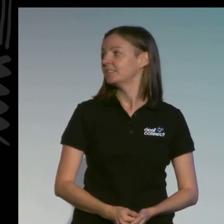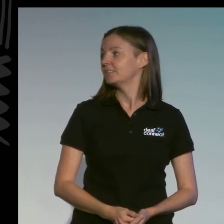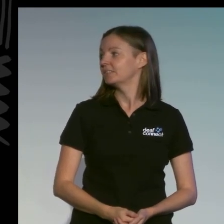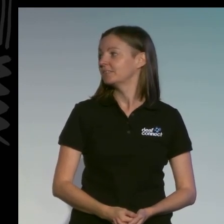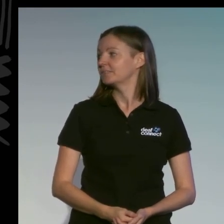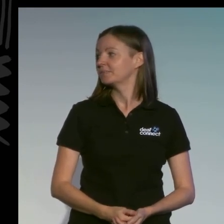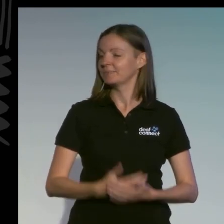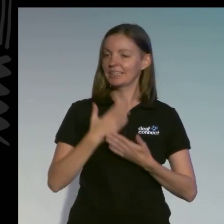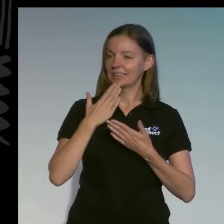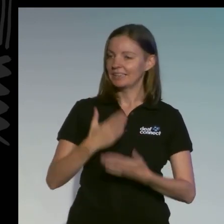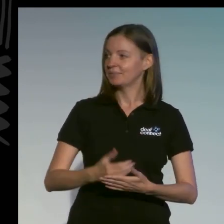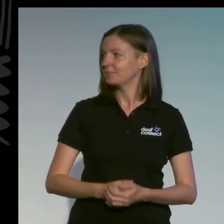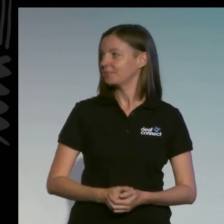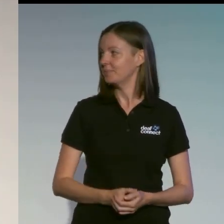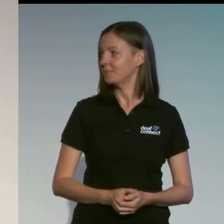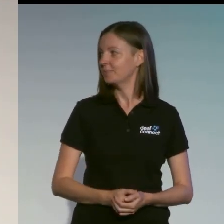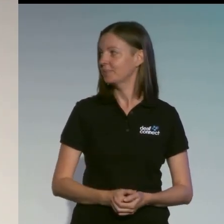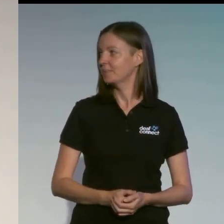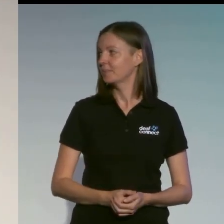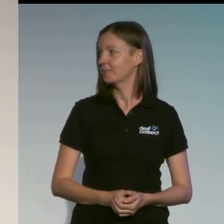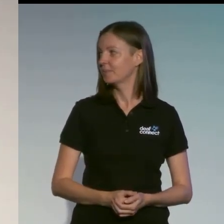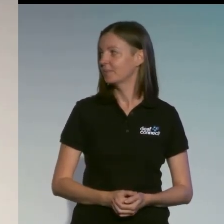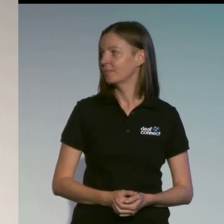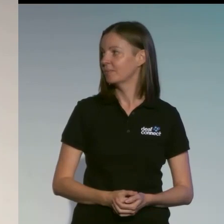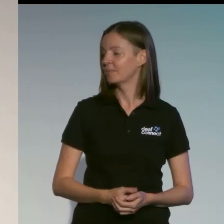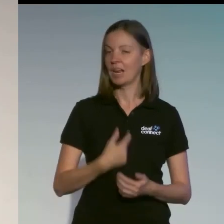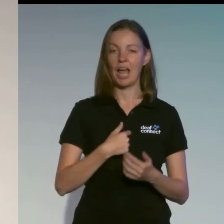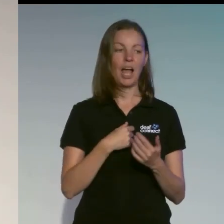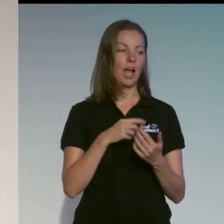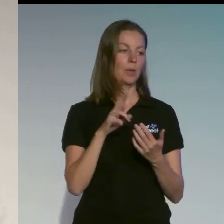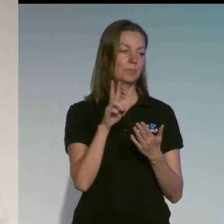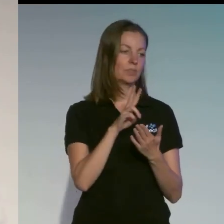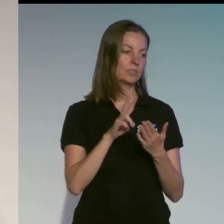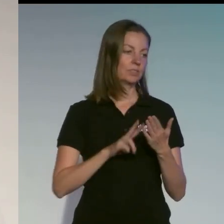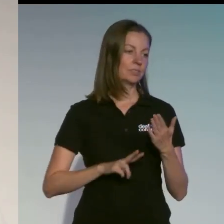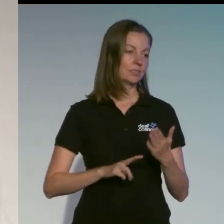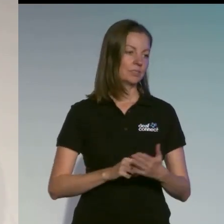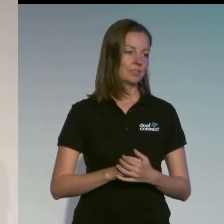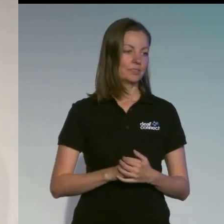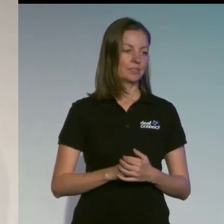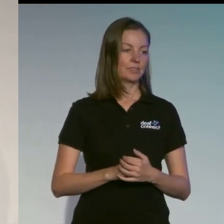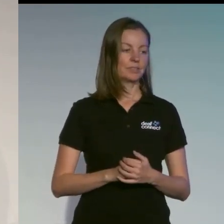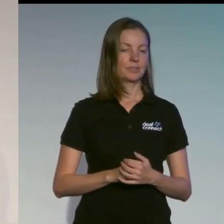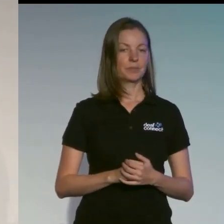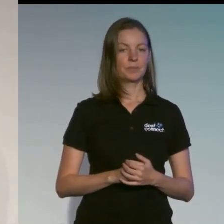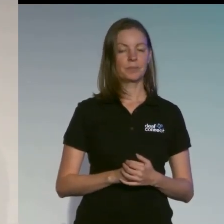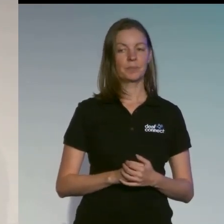No, a minute. I'm going to read because I'm terrible at doing it off the top of my head or remembering things. The